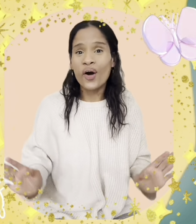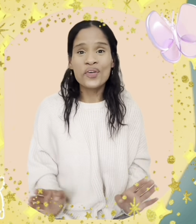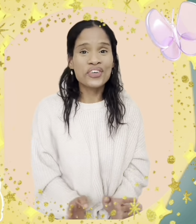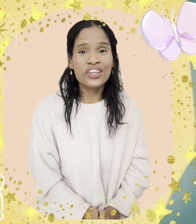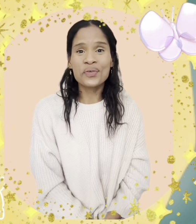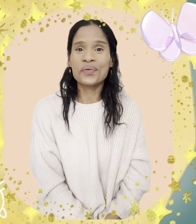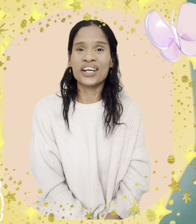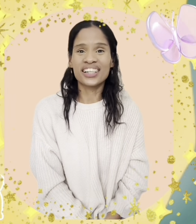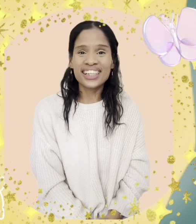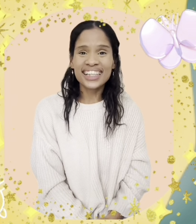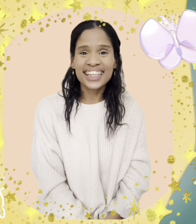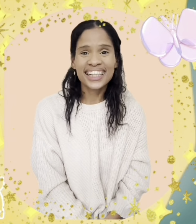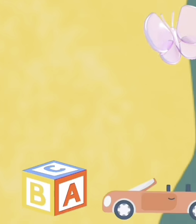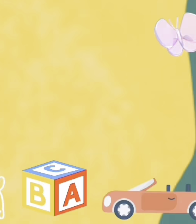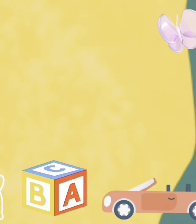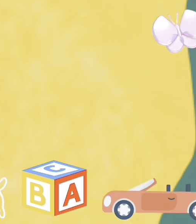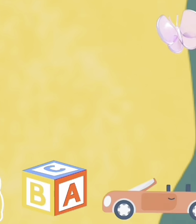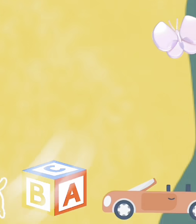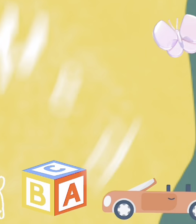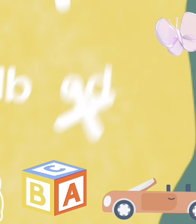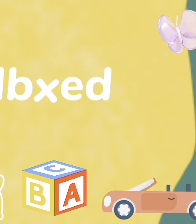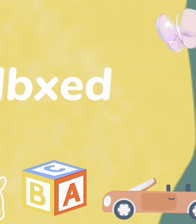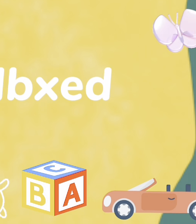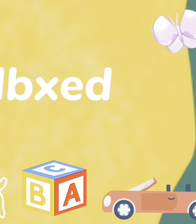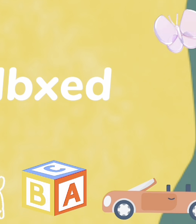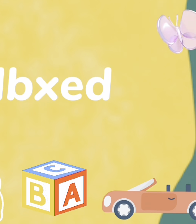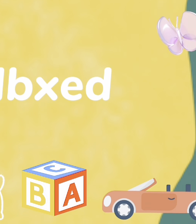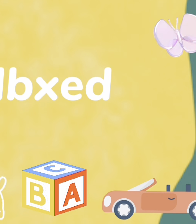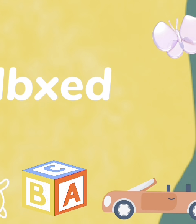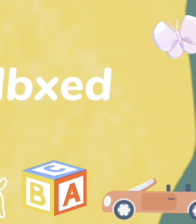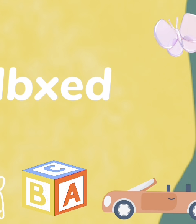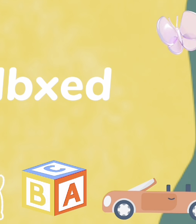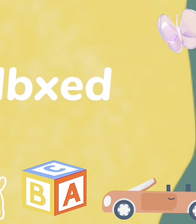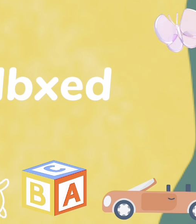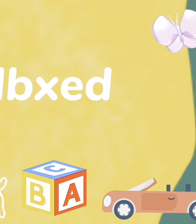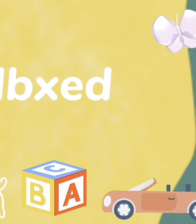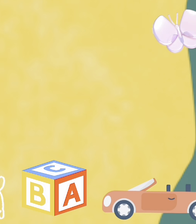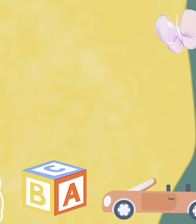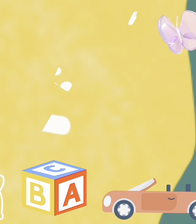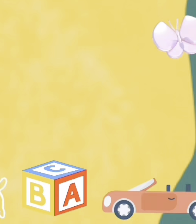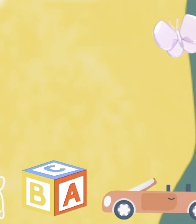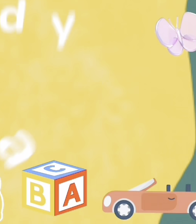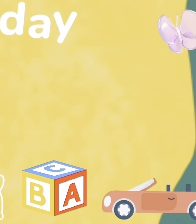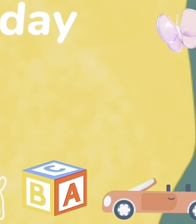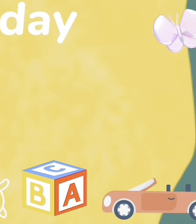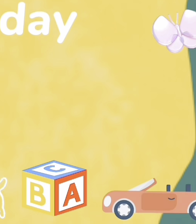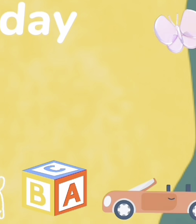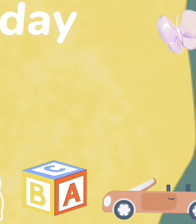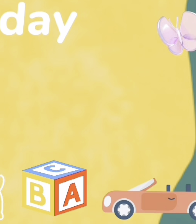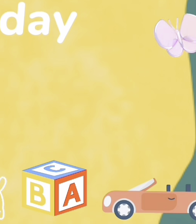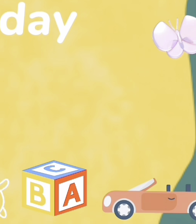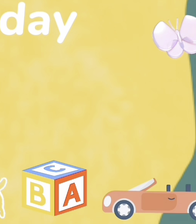all over the world? The full video is on Patreon.